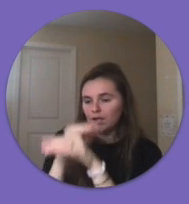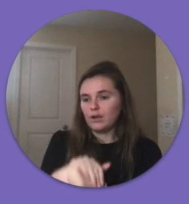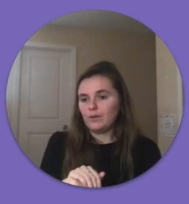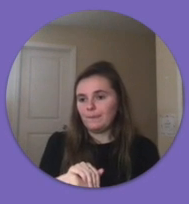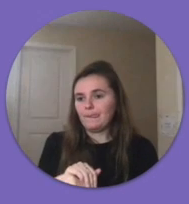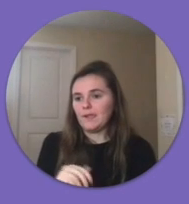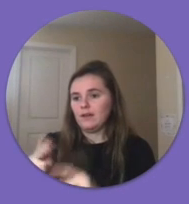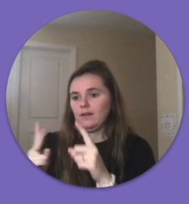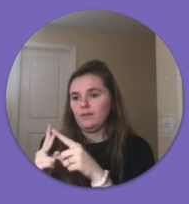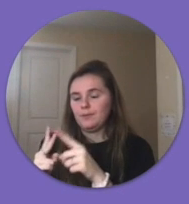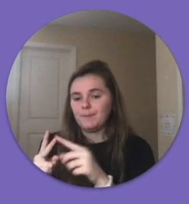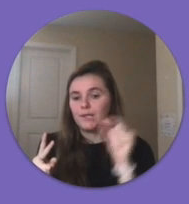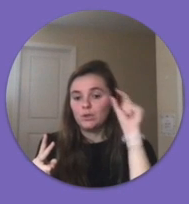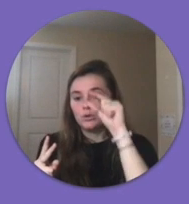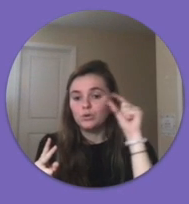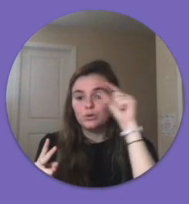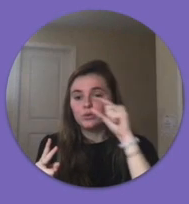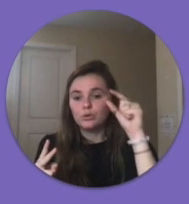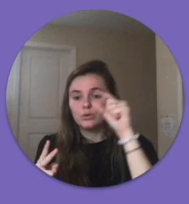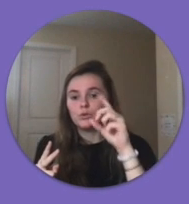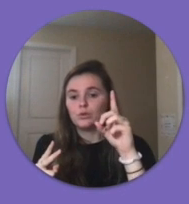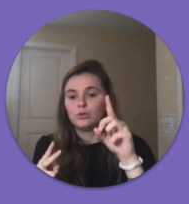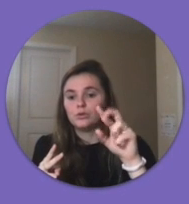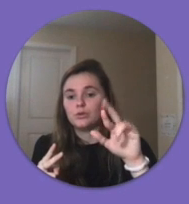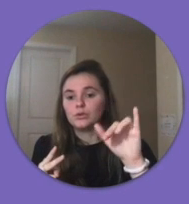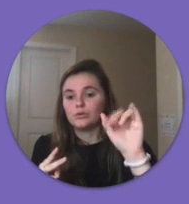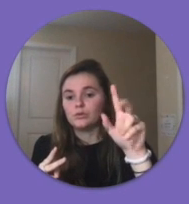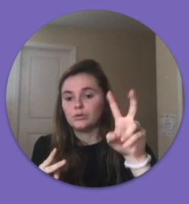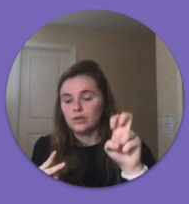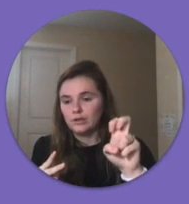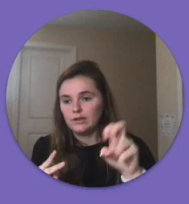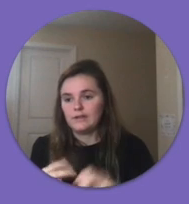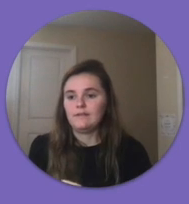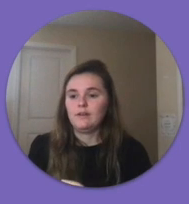for videos and Google Drive